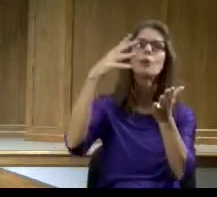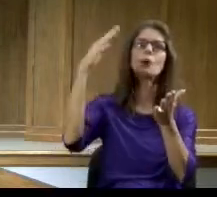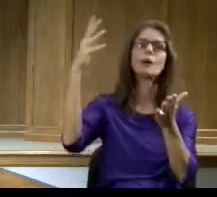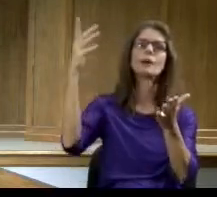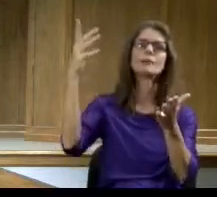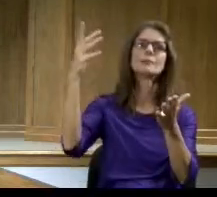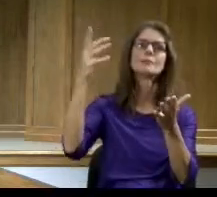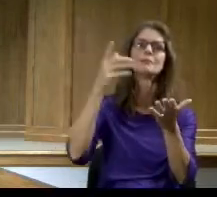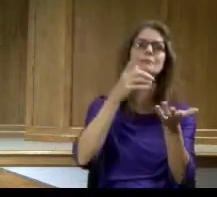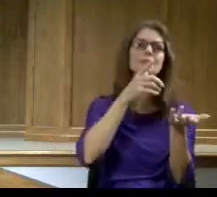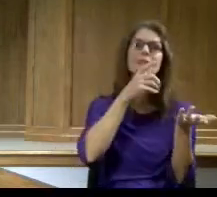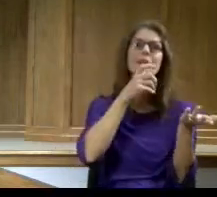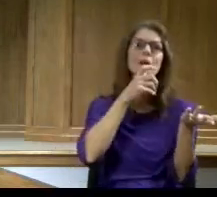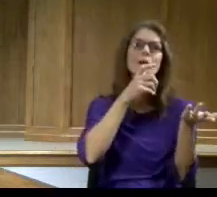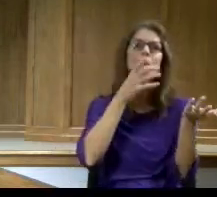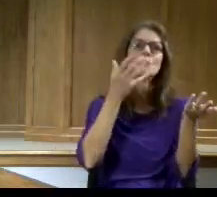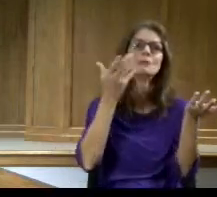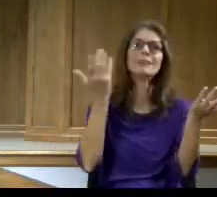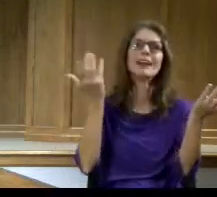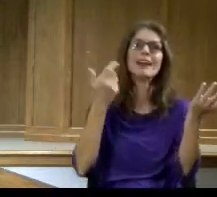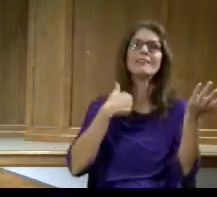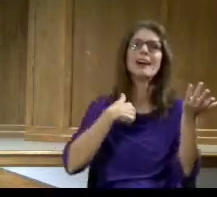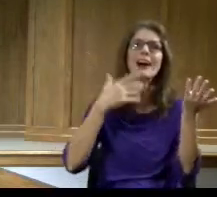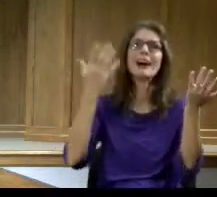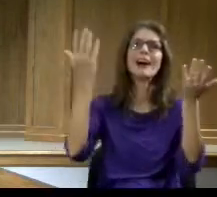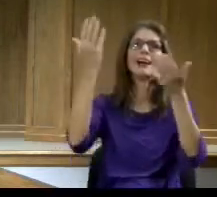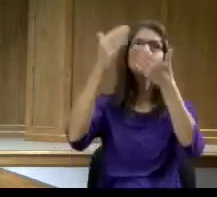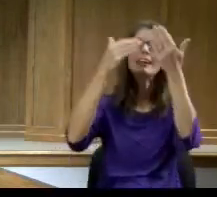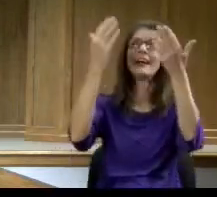Whom have I in heaven but you?